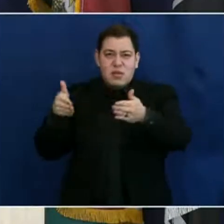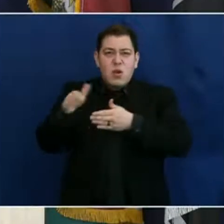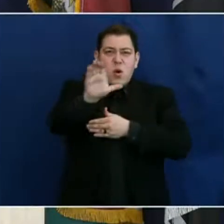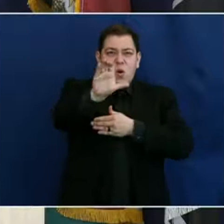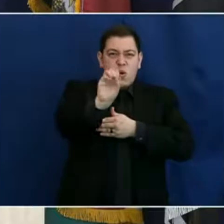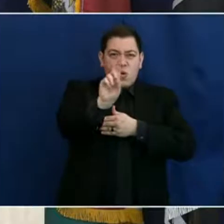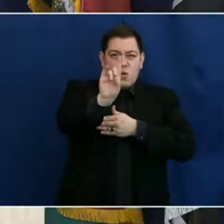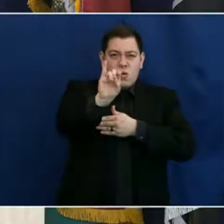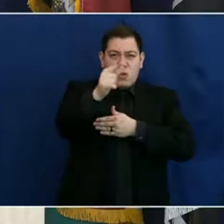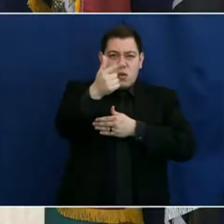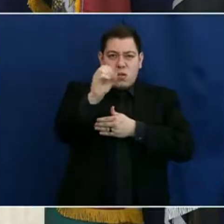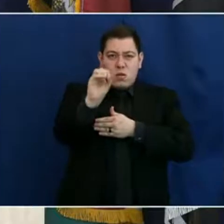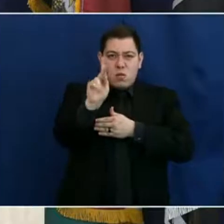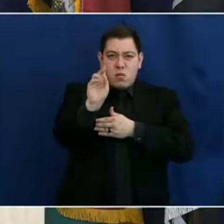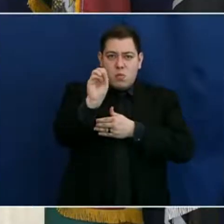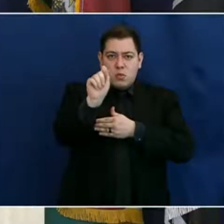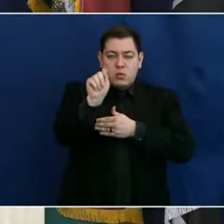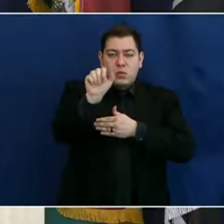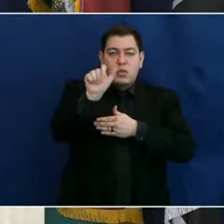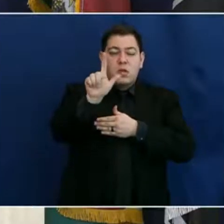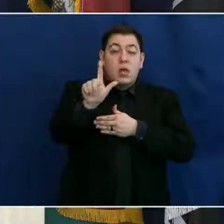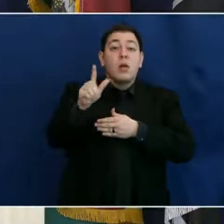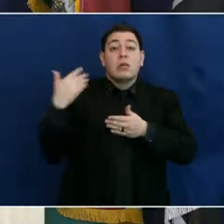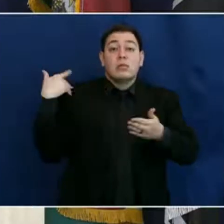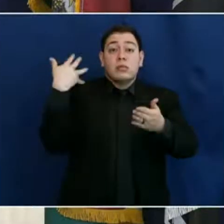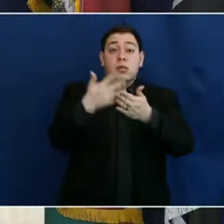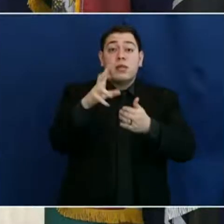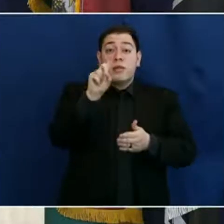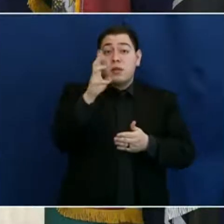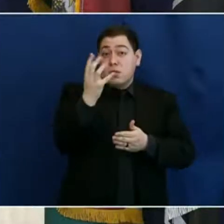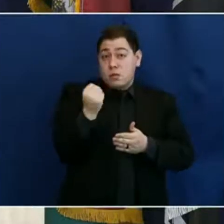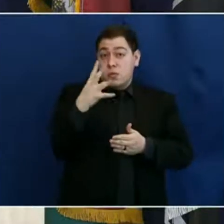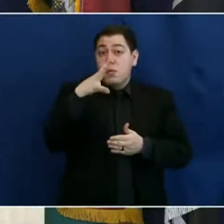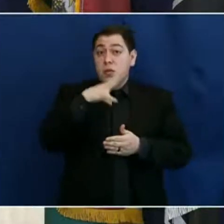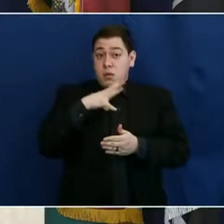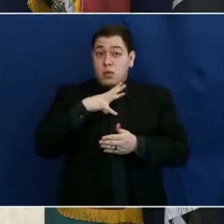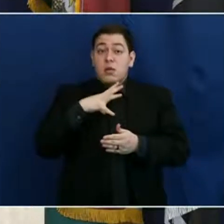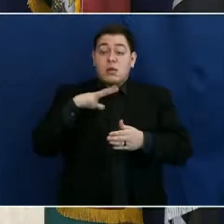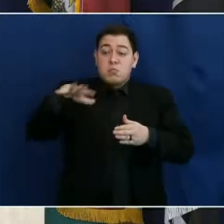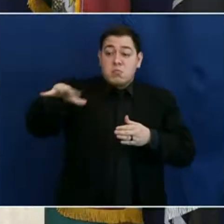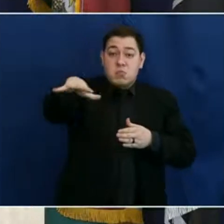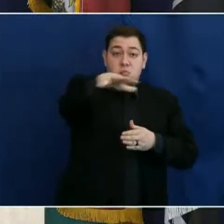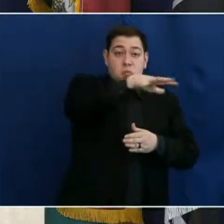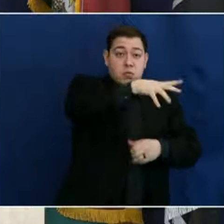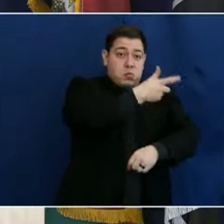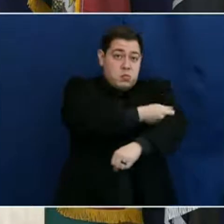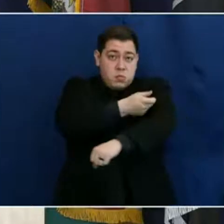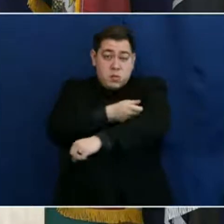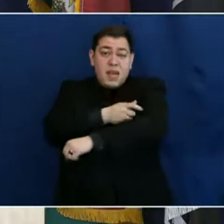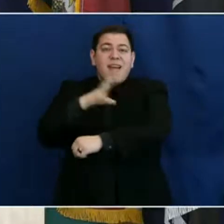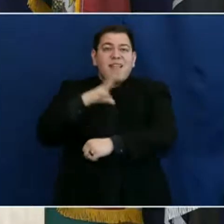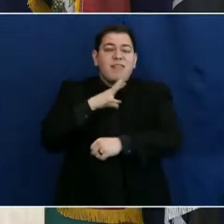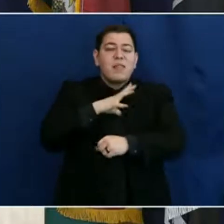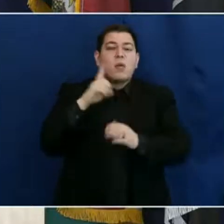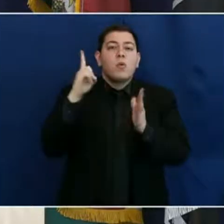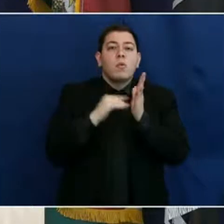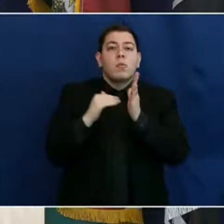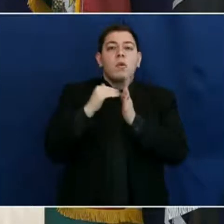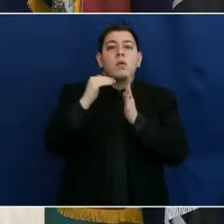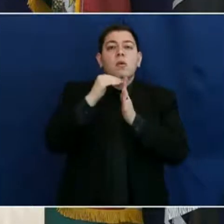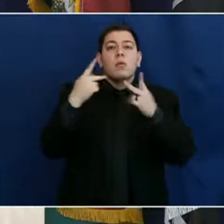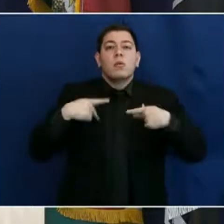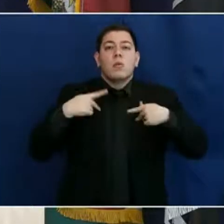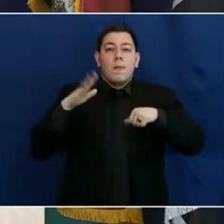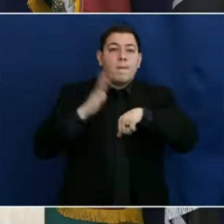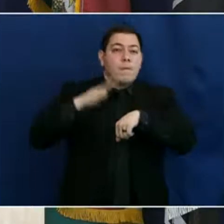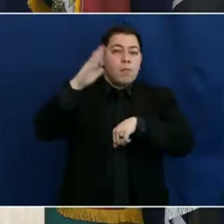de San Diego, 39 códigos postales fueron identificados con una población de más de 1 millón de personas. Hemos visto que